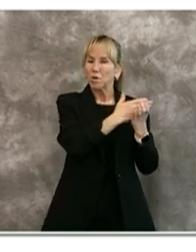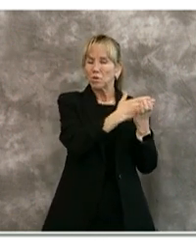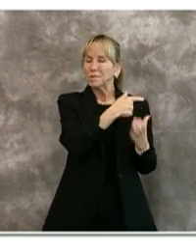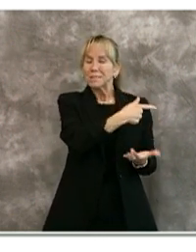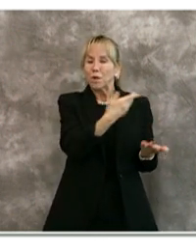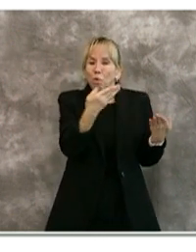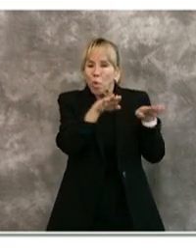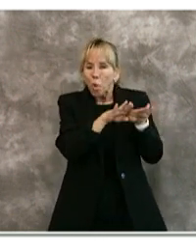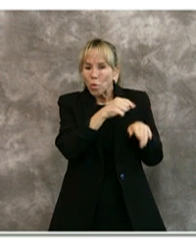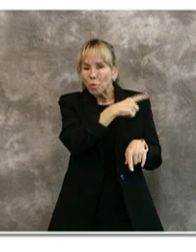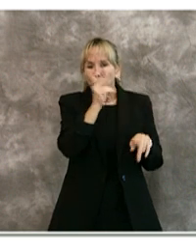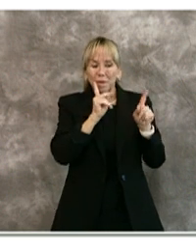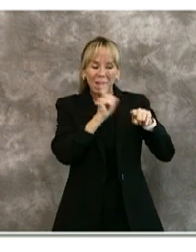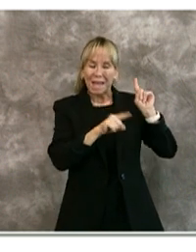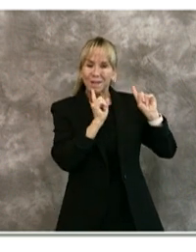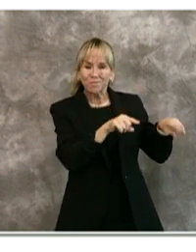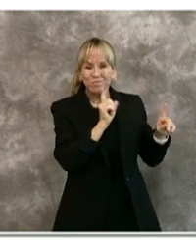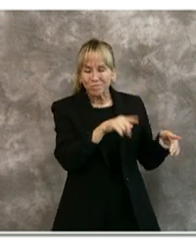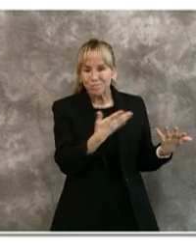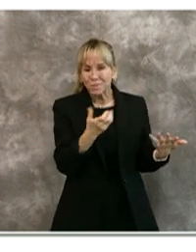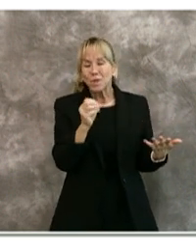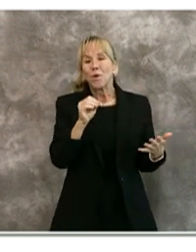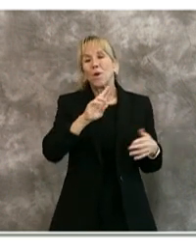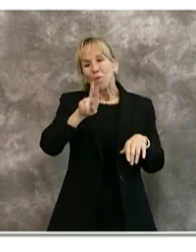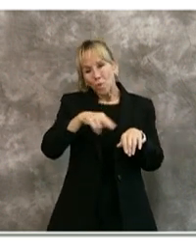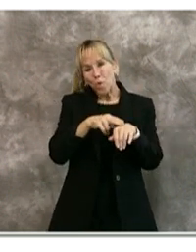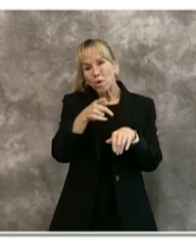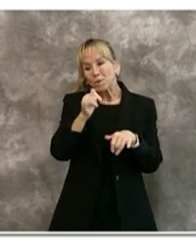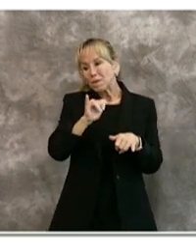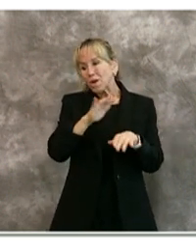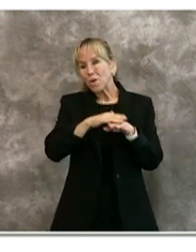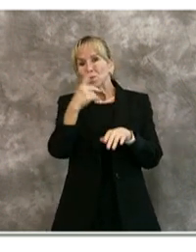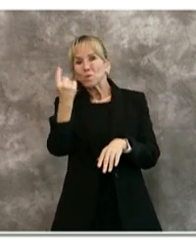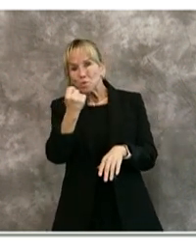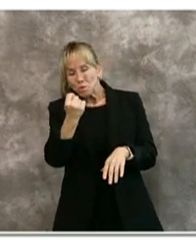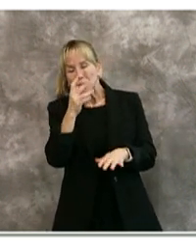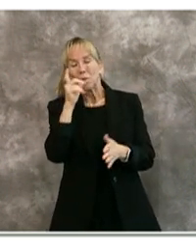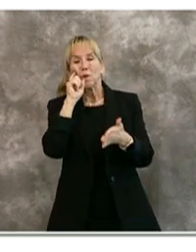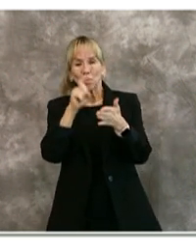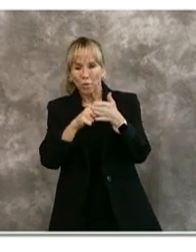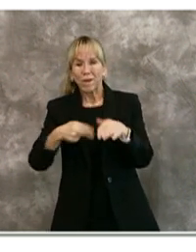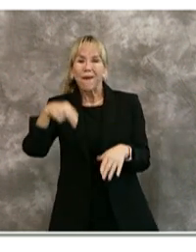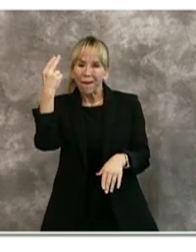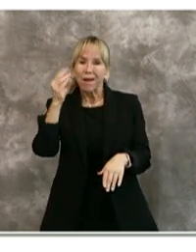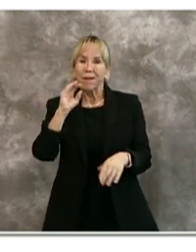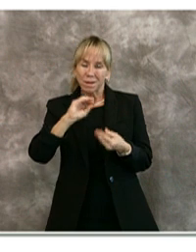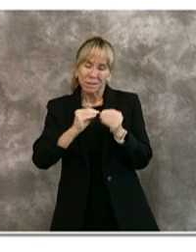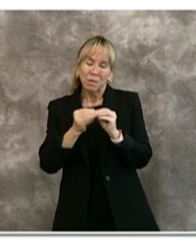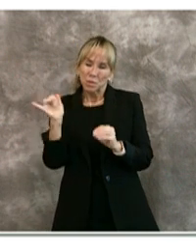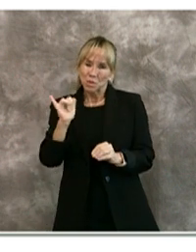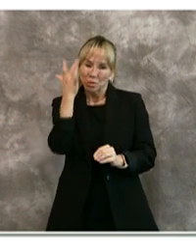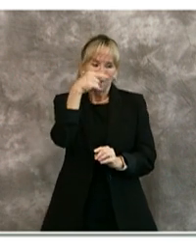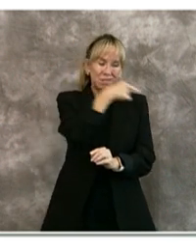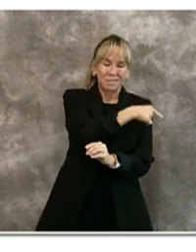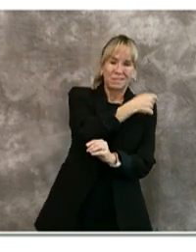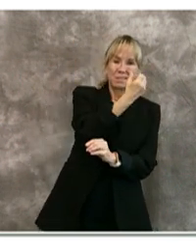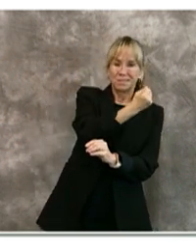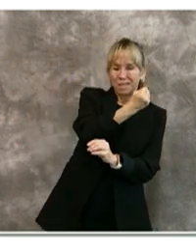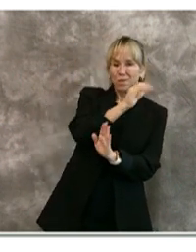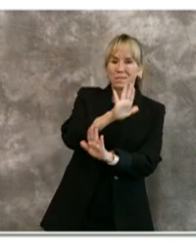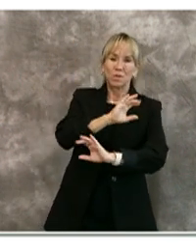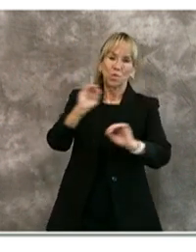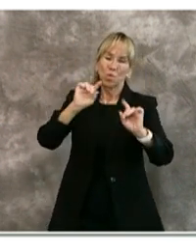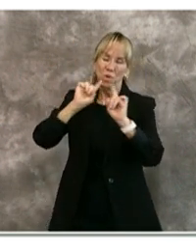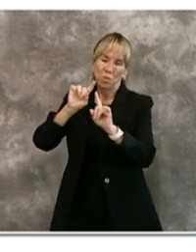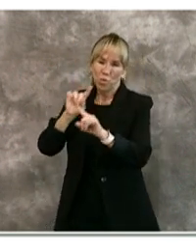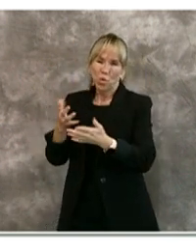increase in the number of deaths on Tuesdays, and we'll see it will be pretty much consistent with the prior